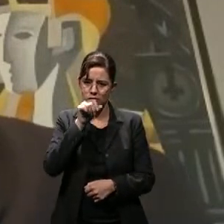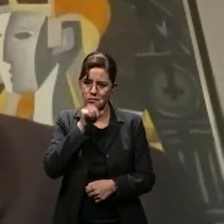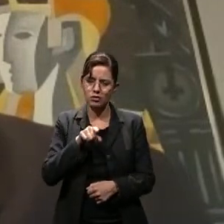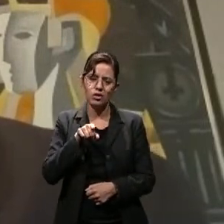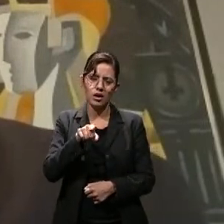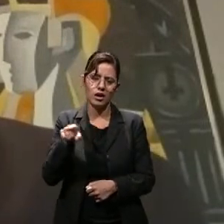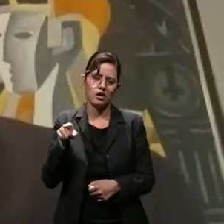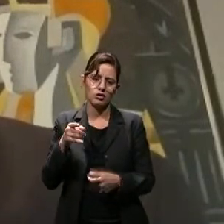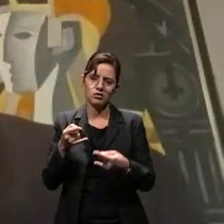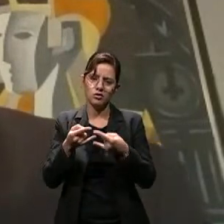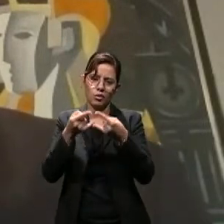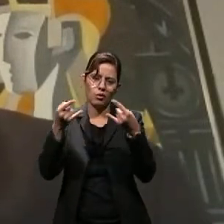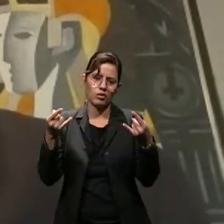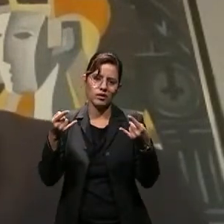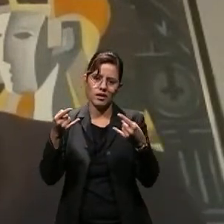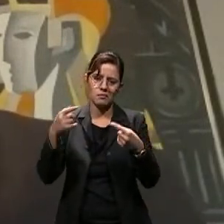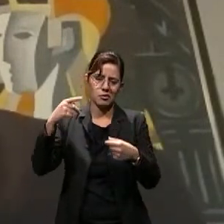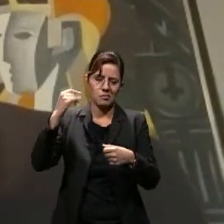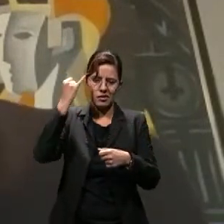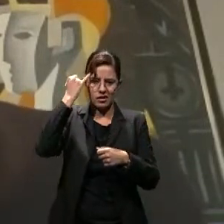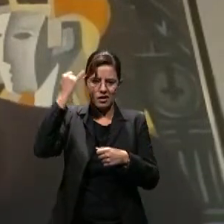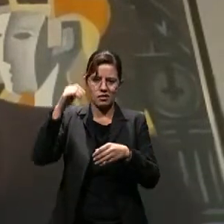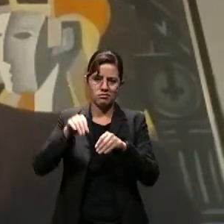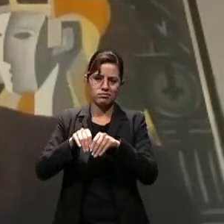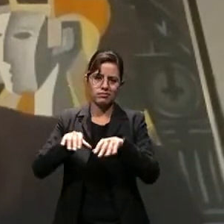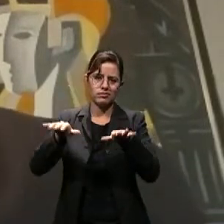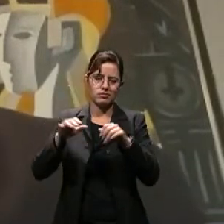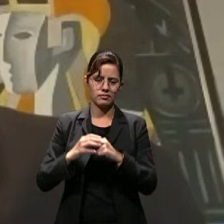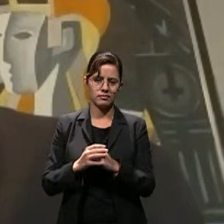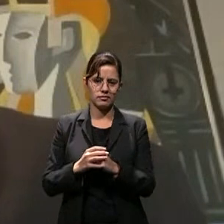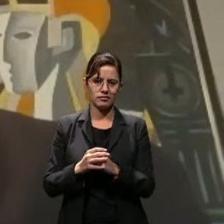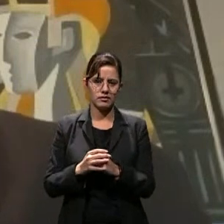thing happens. And